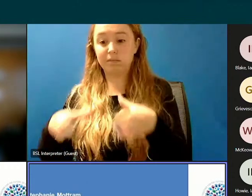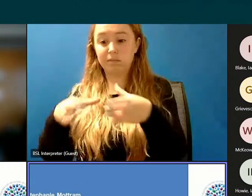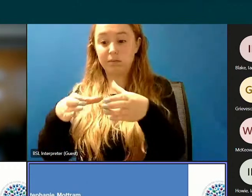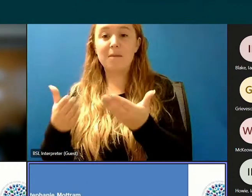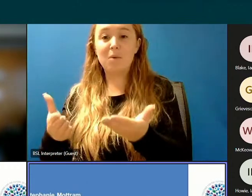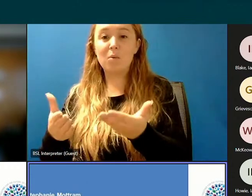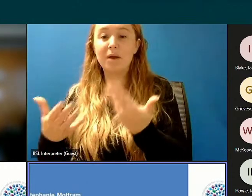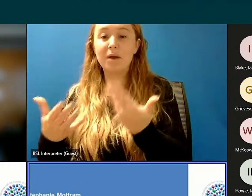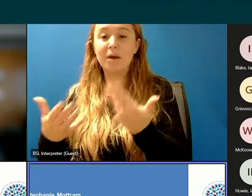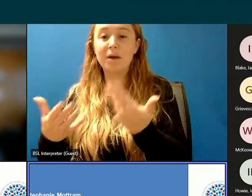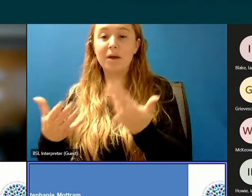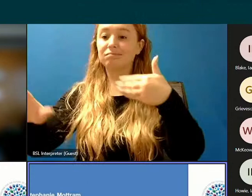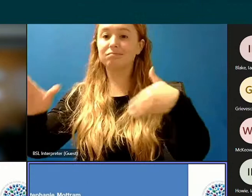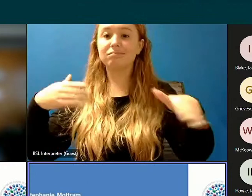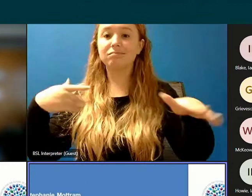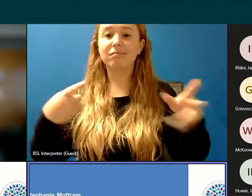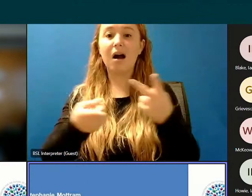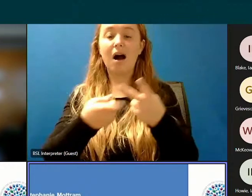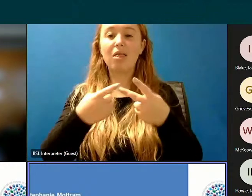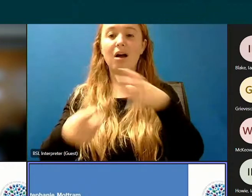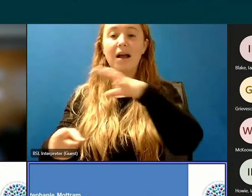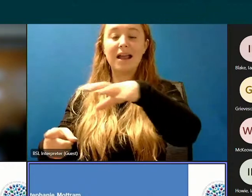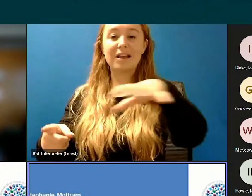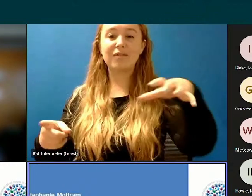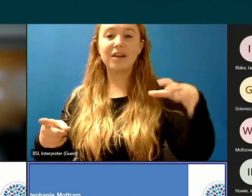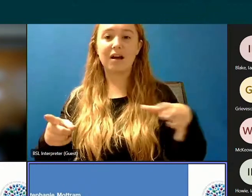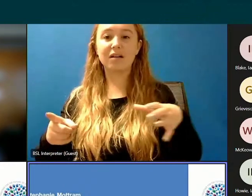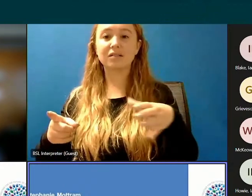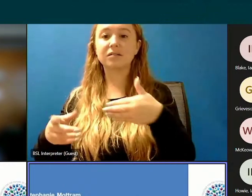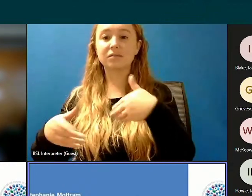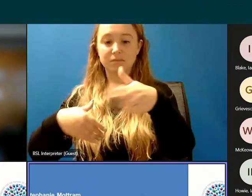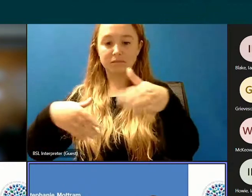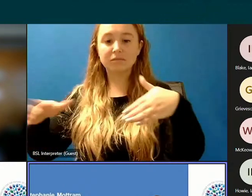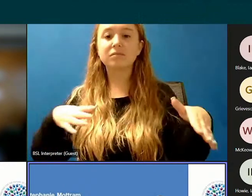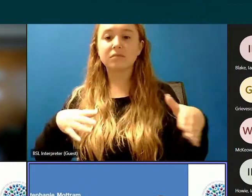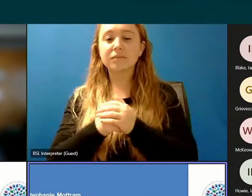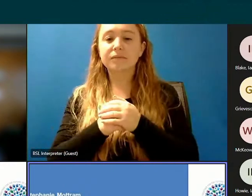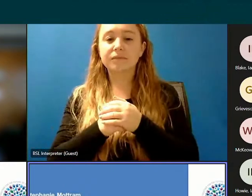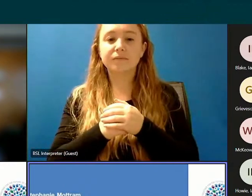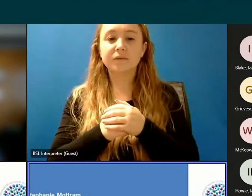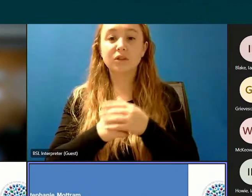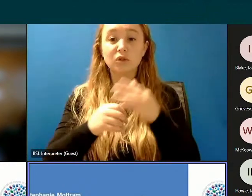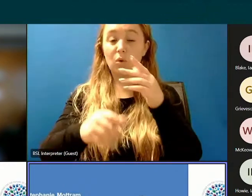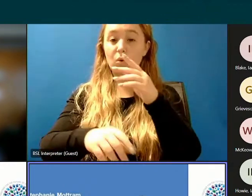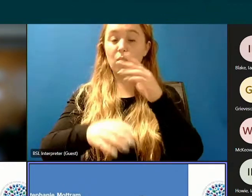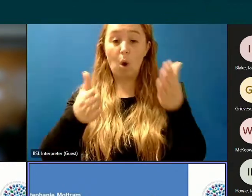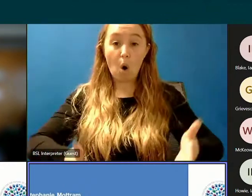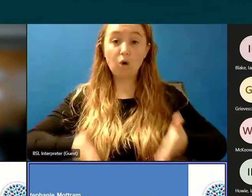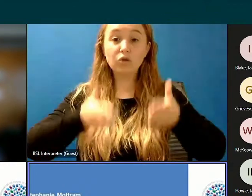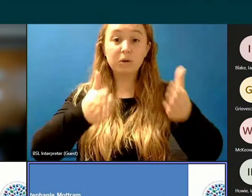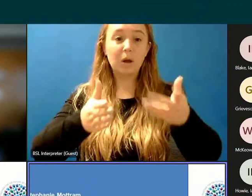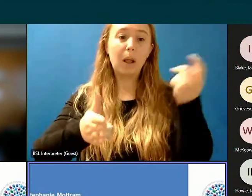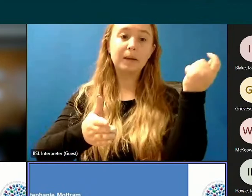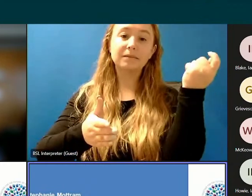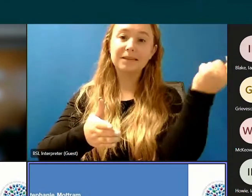deployed elsewhere, working whilst the hospitals are temporarily